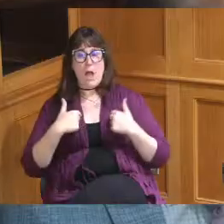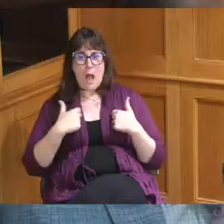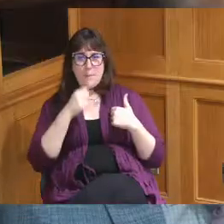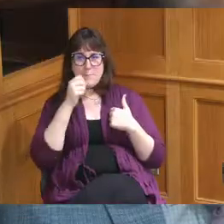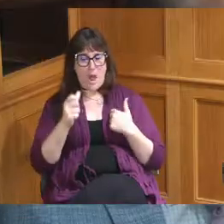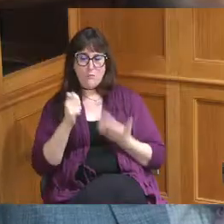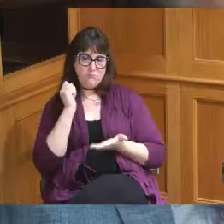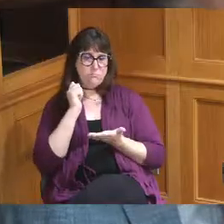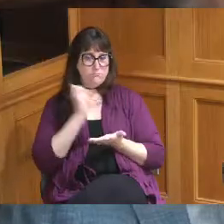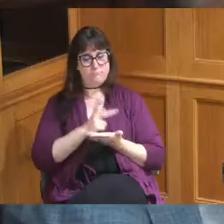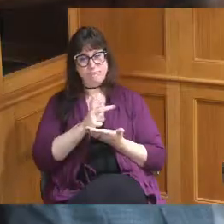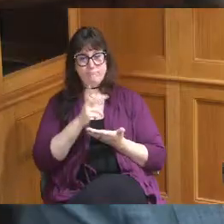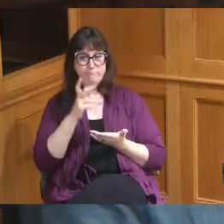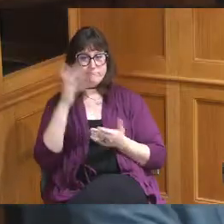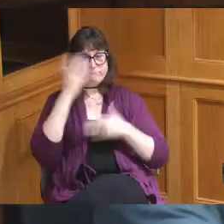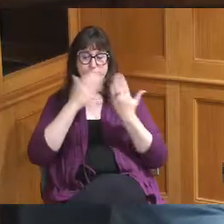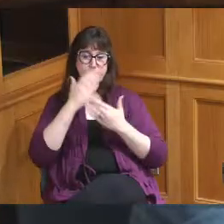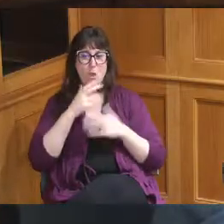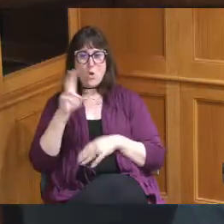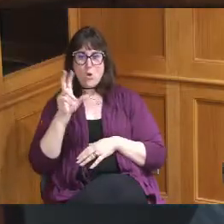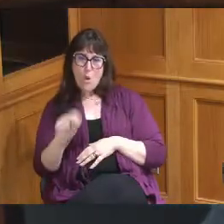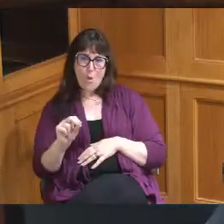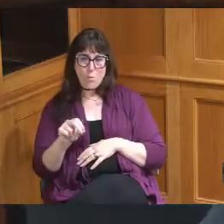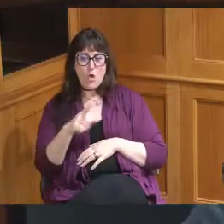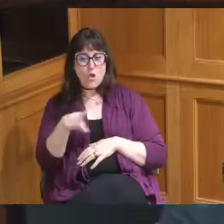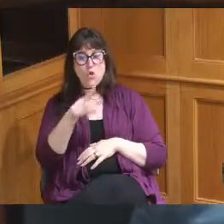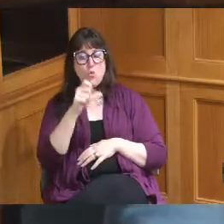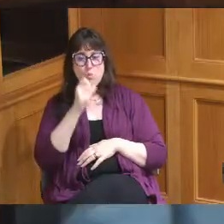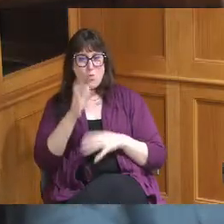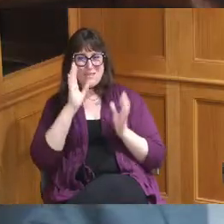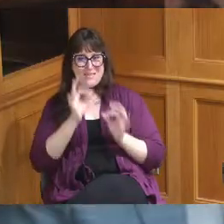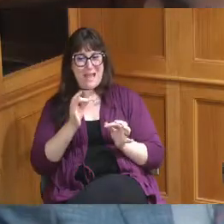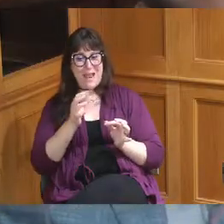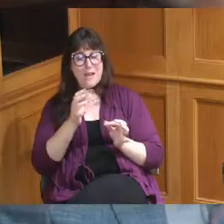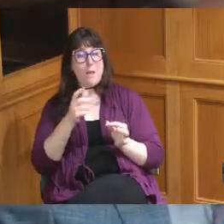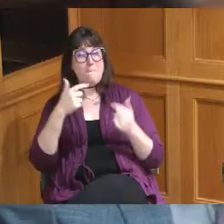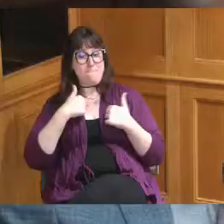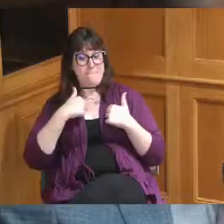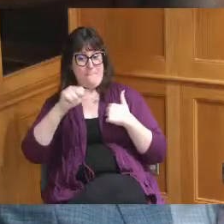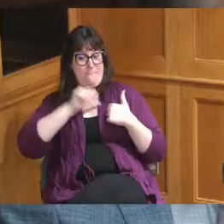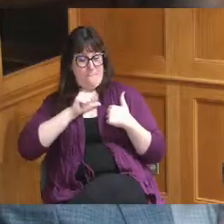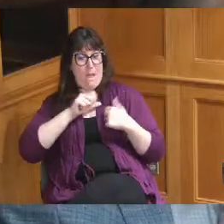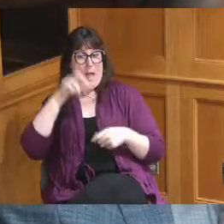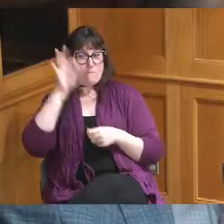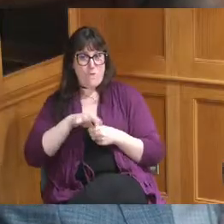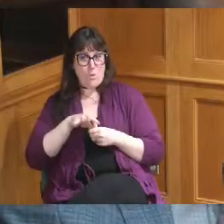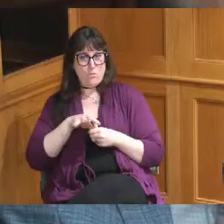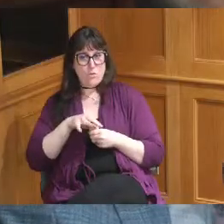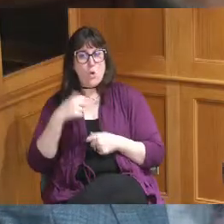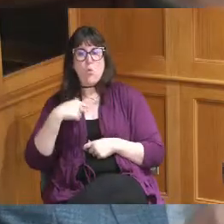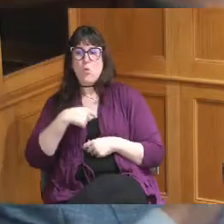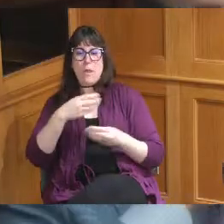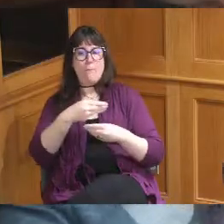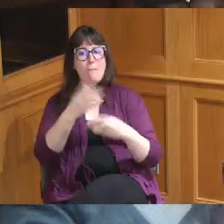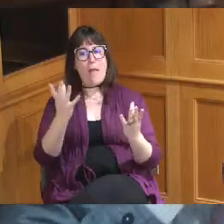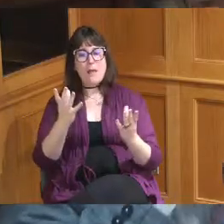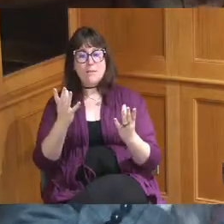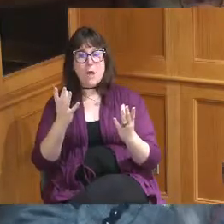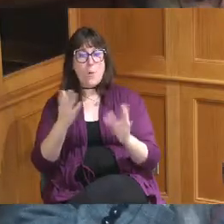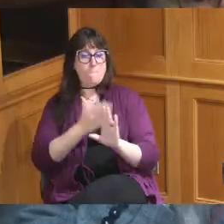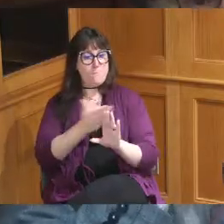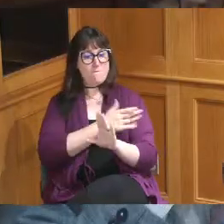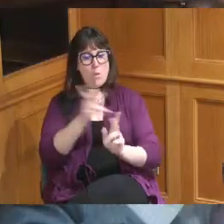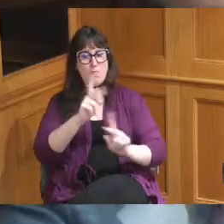stamp. Number two, you will not dictate what my vote is before I take a vote. We shouldn't be handing out information before the people get